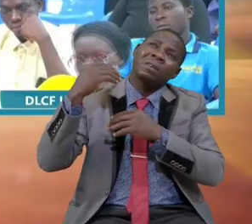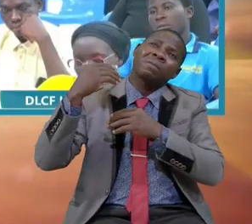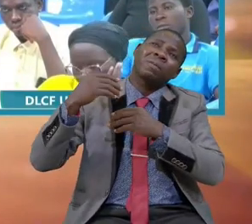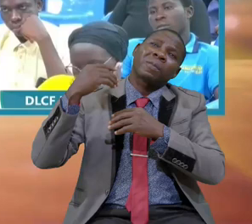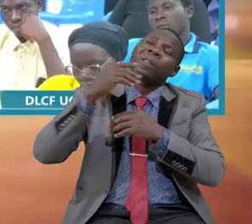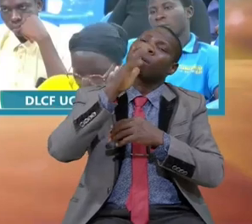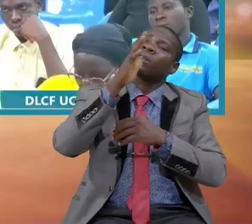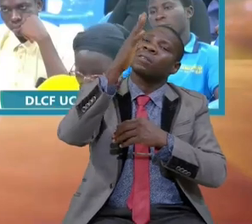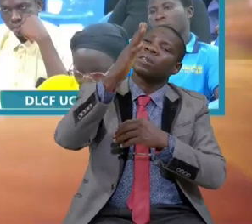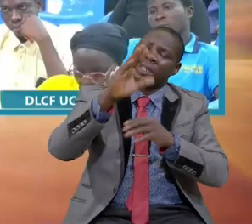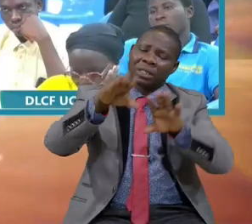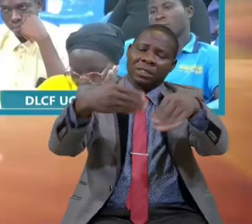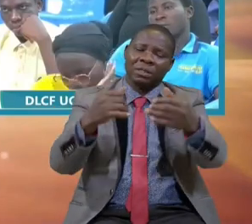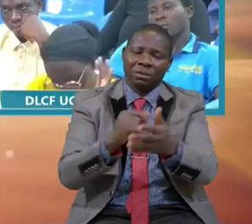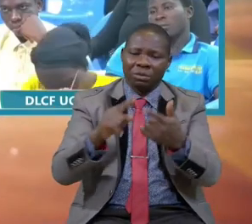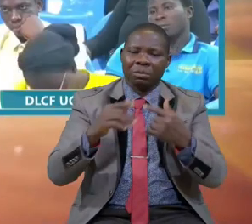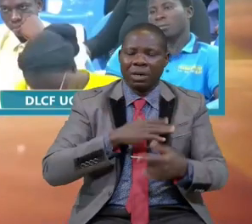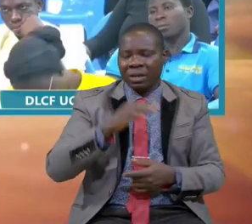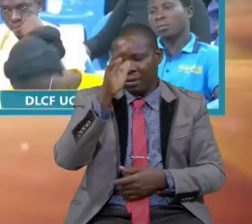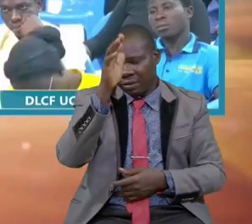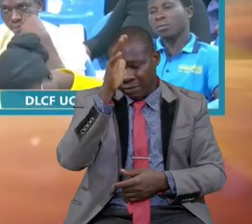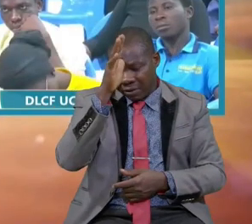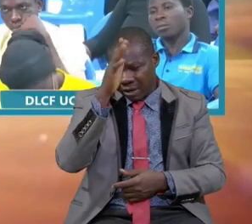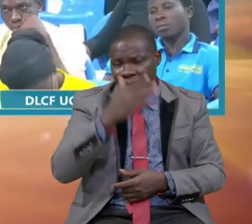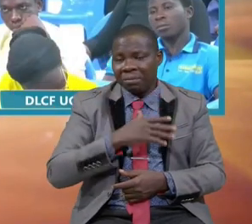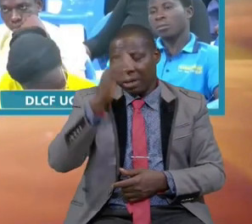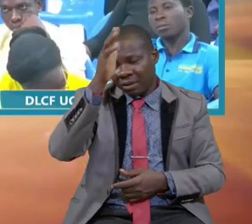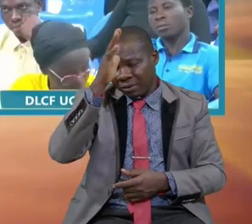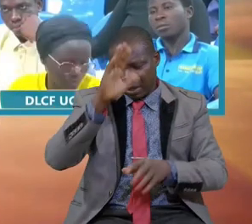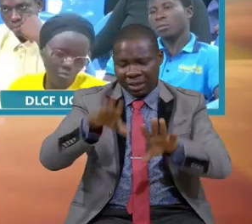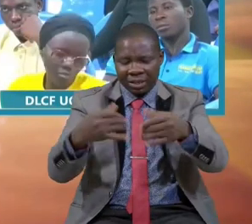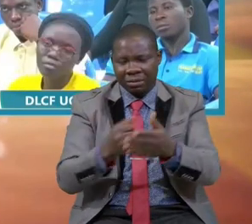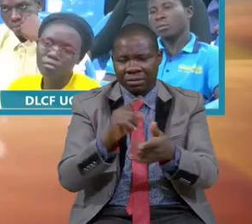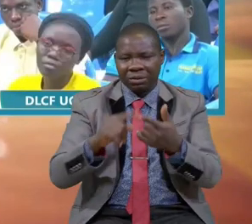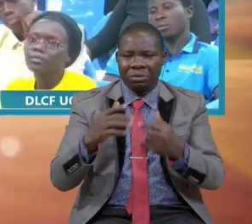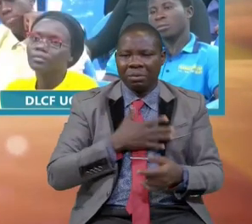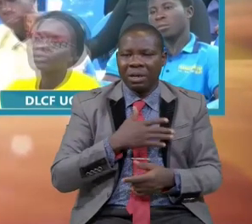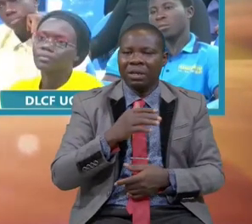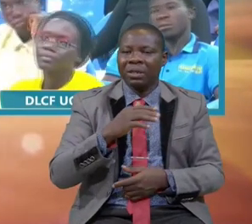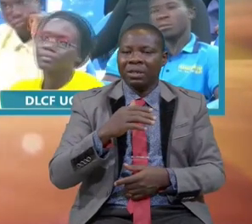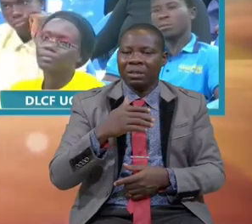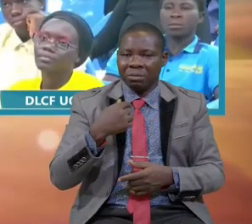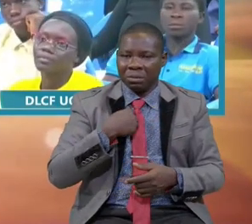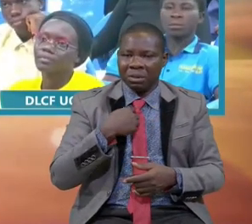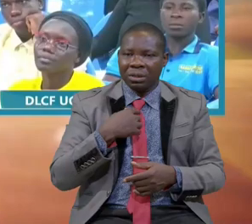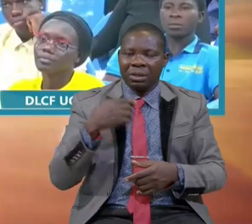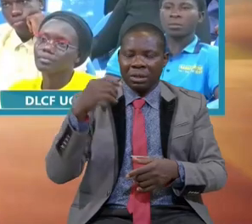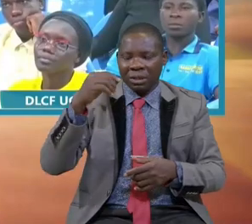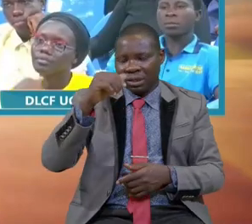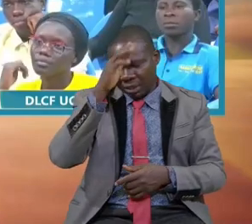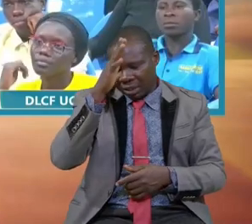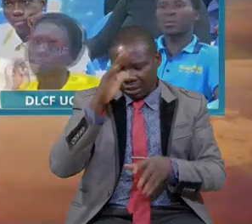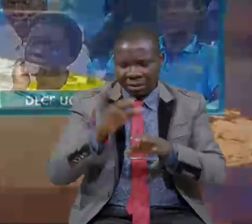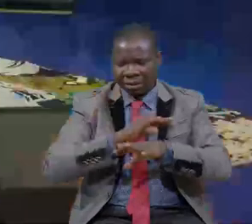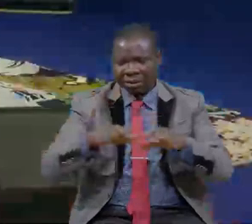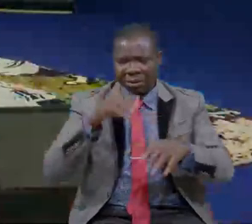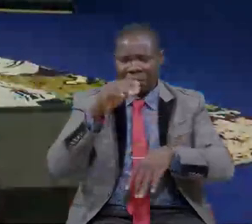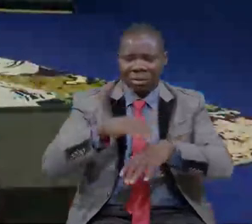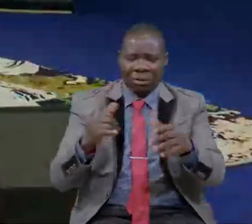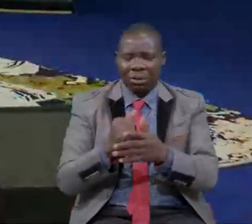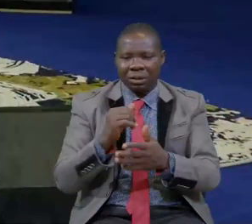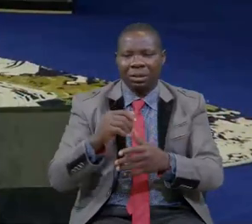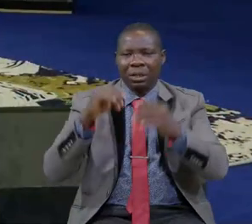passed it on to me. And, daddy does not call it idolatry. He calls it culture. Daddy